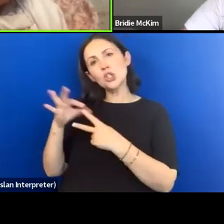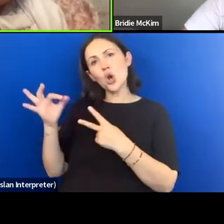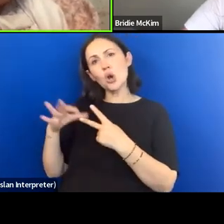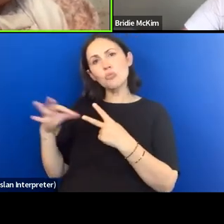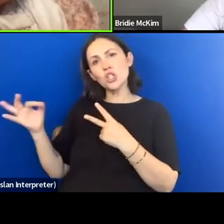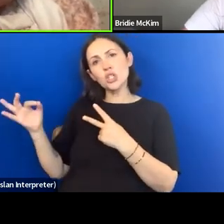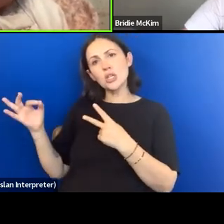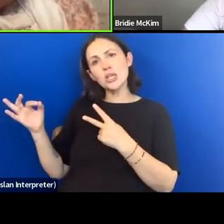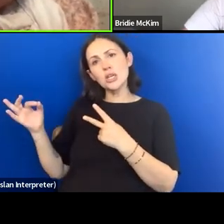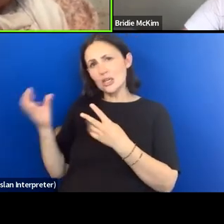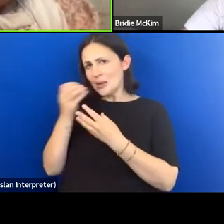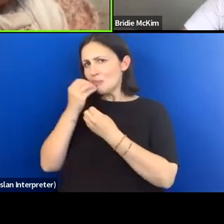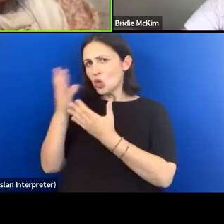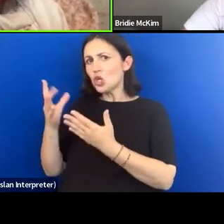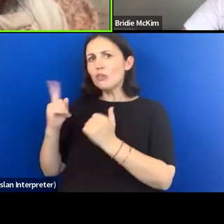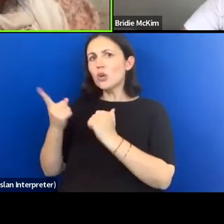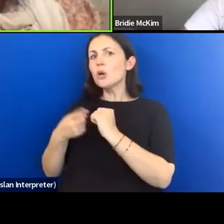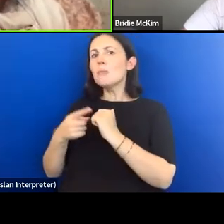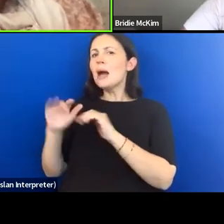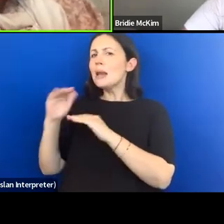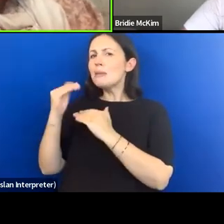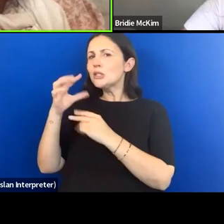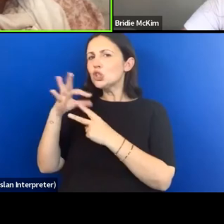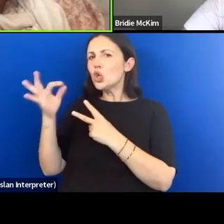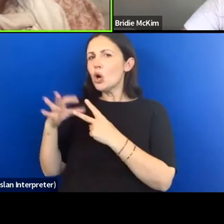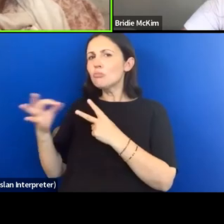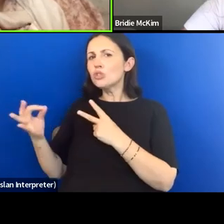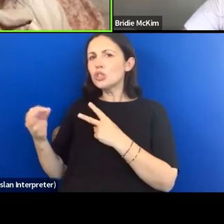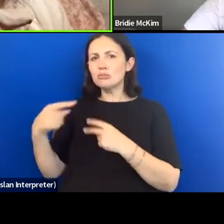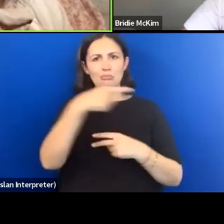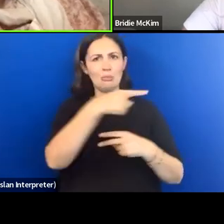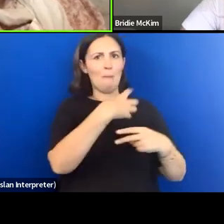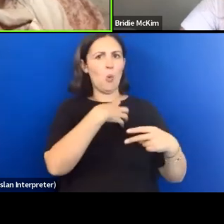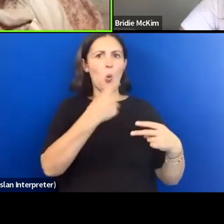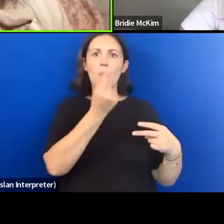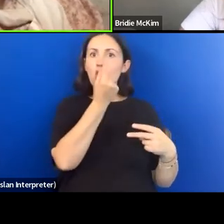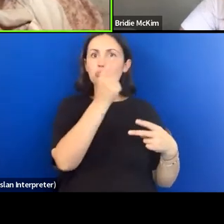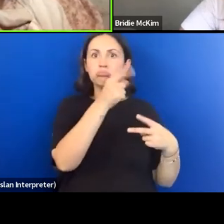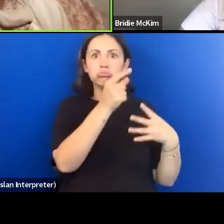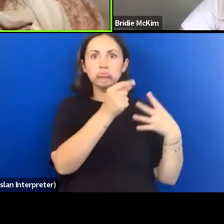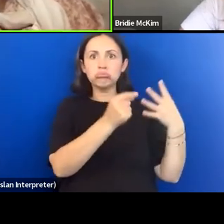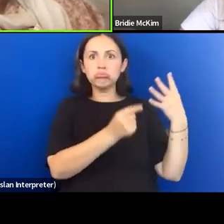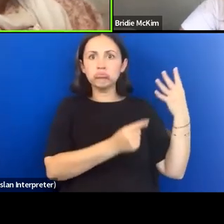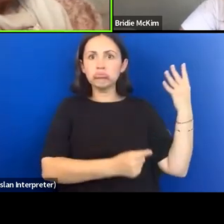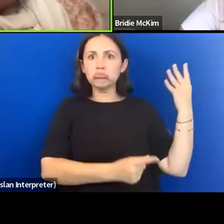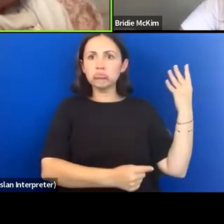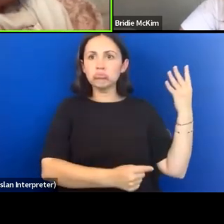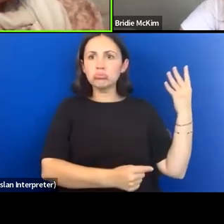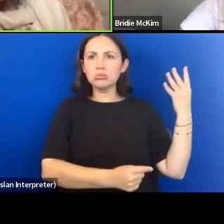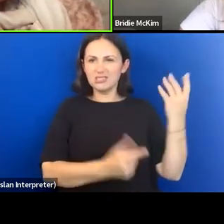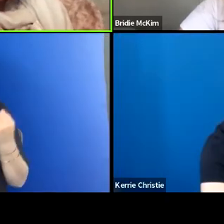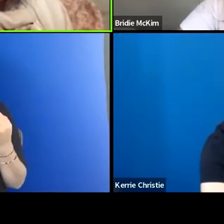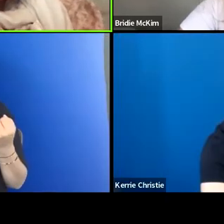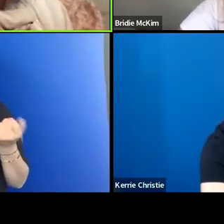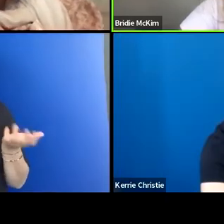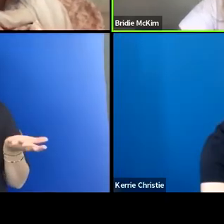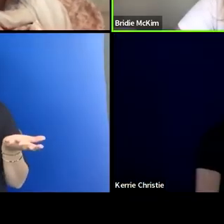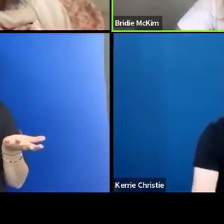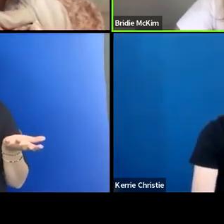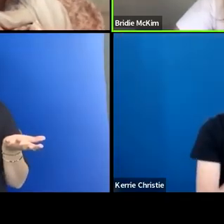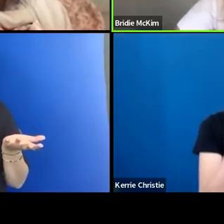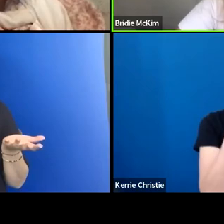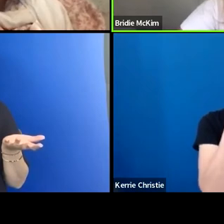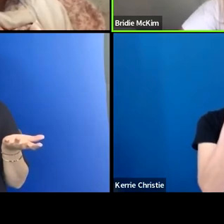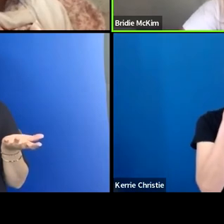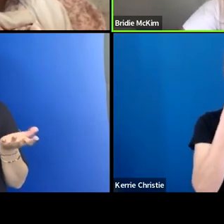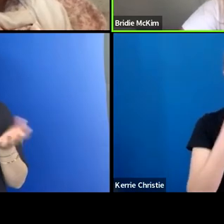things in a performance perhaps. Mm-hmm. I don't know if that makes any sense. No, it totally